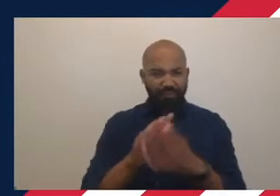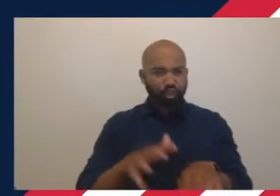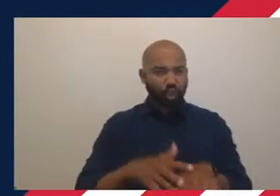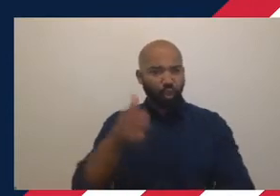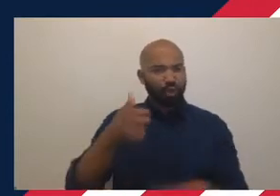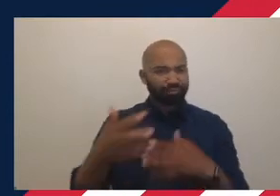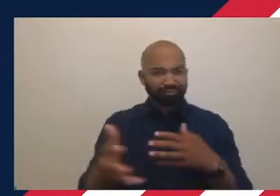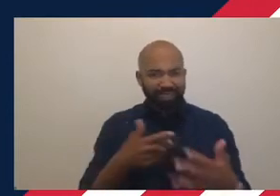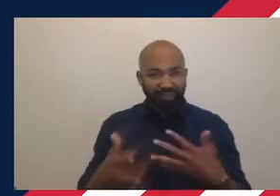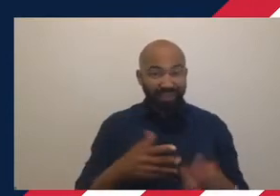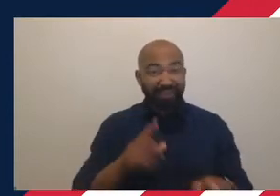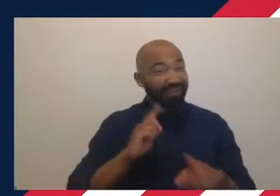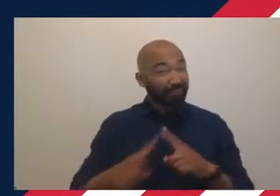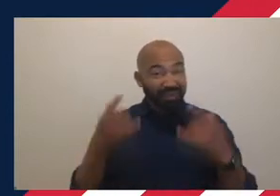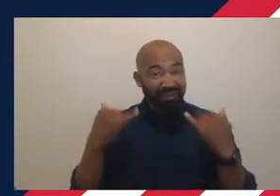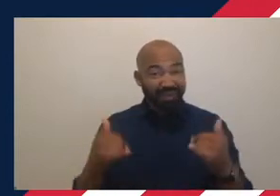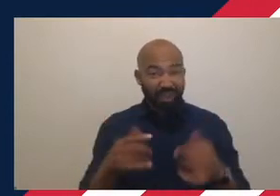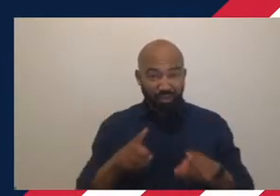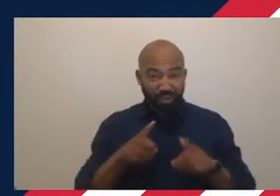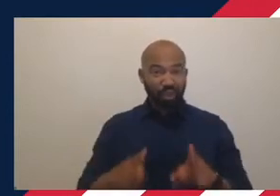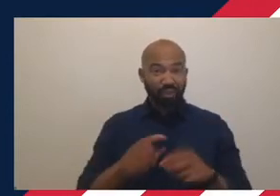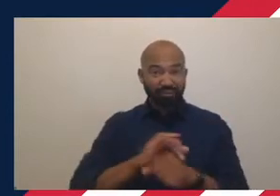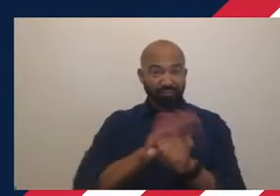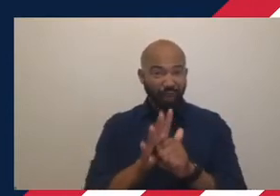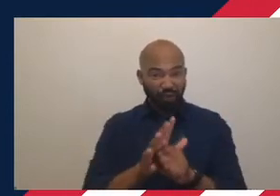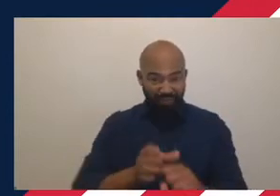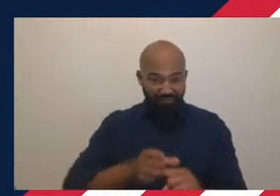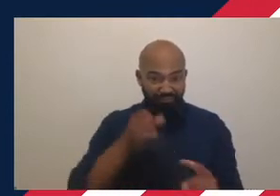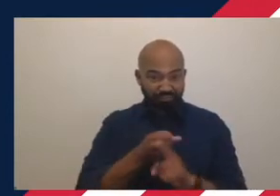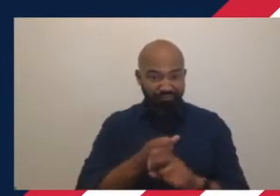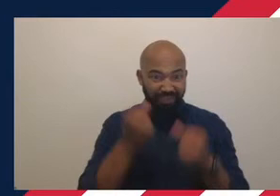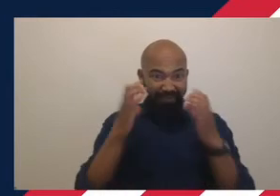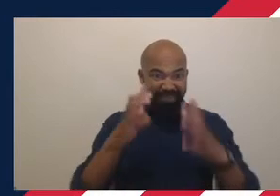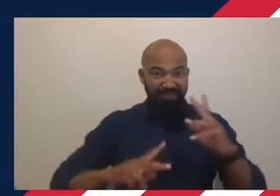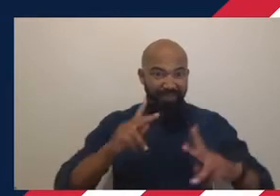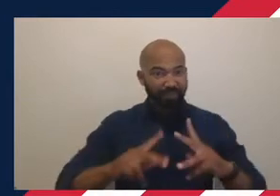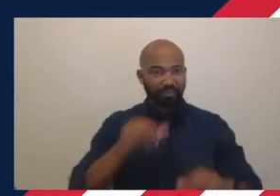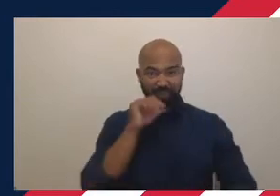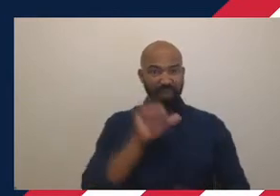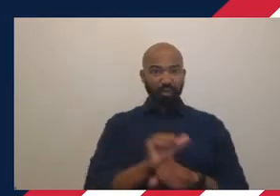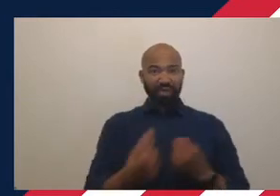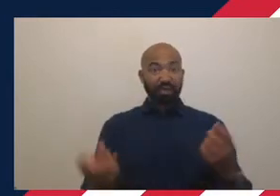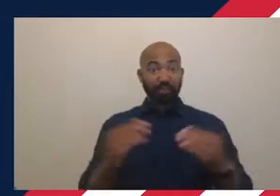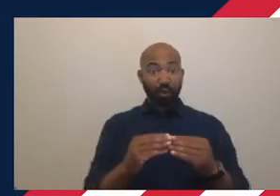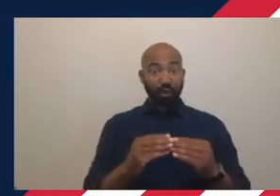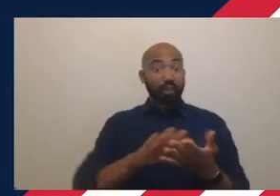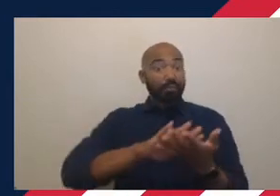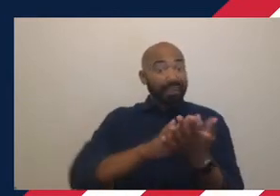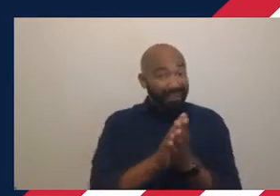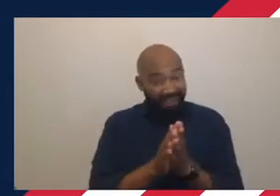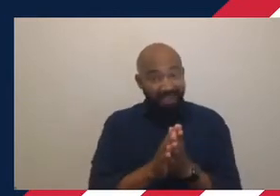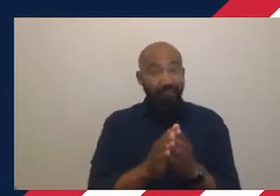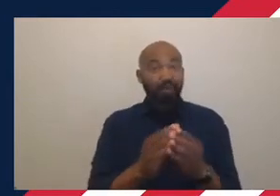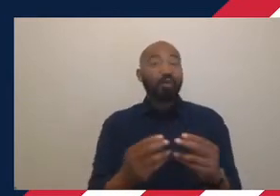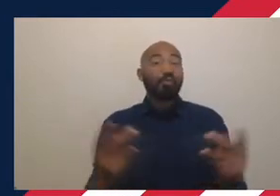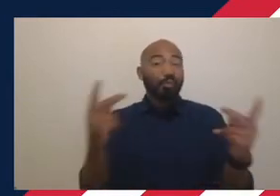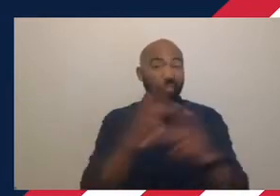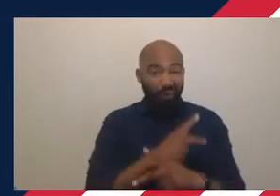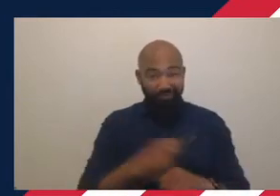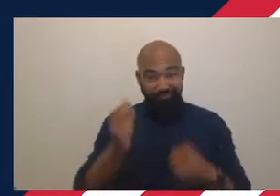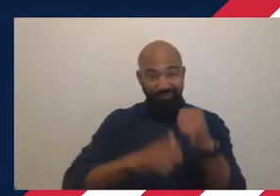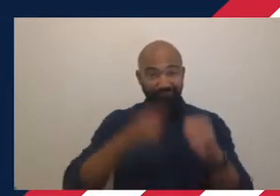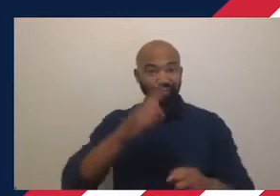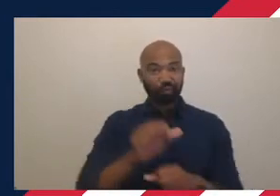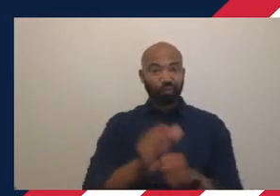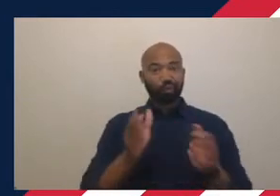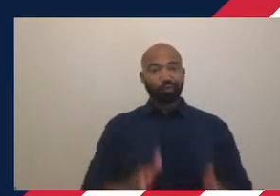And now during this pandemic, and with so many people being out, it even makes it that much more difficult for the workers,